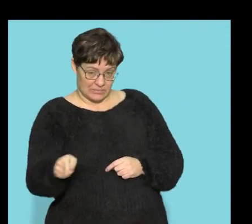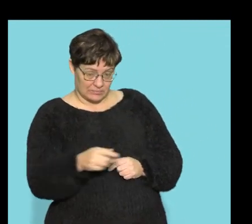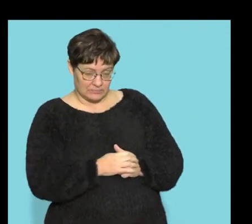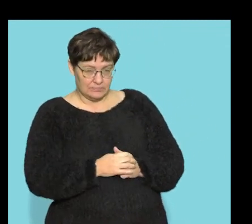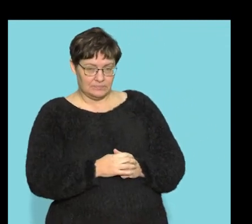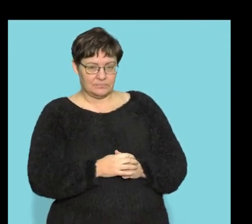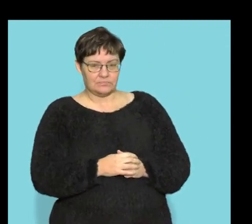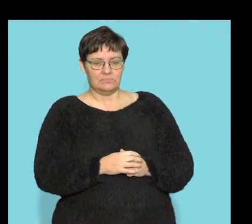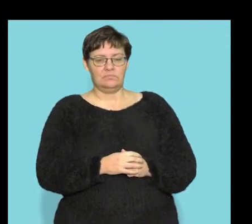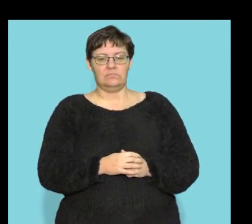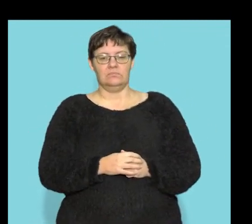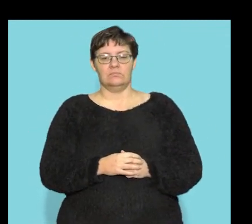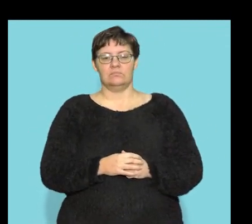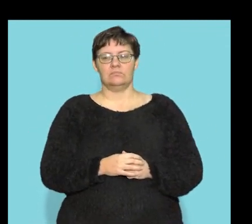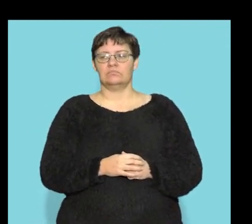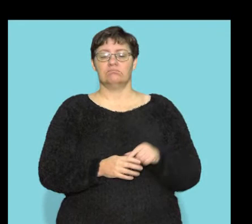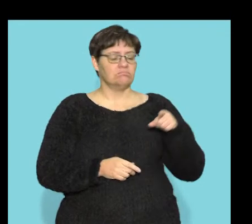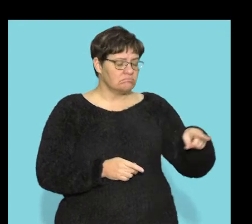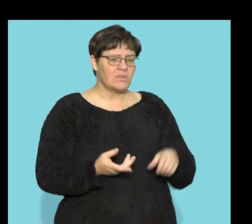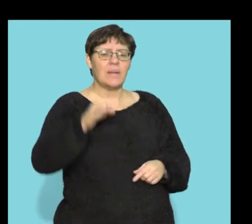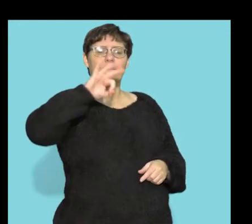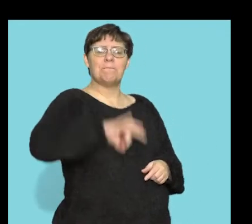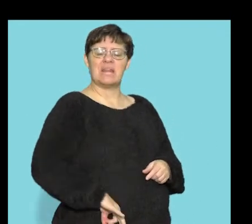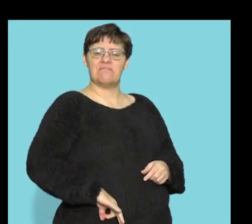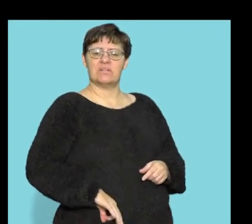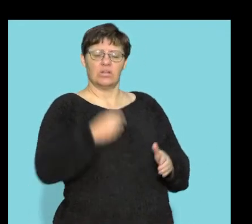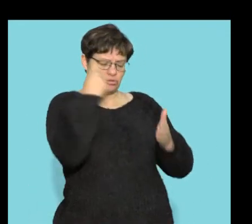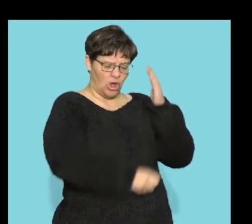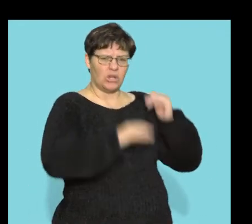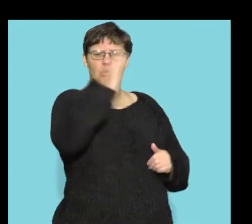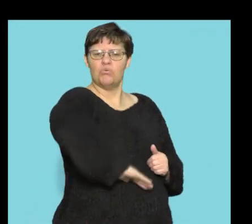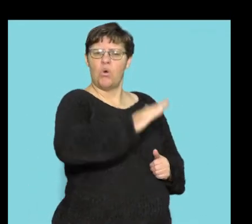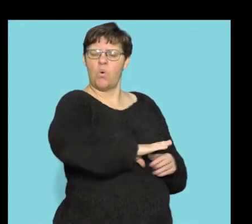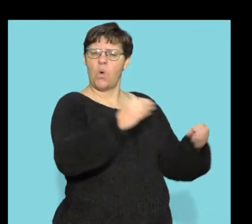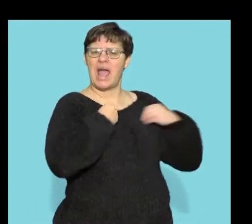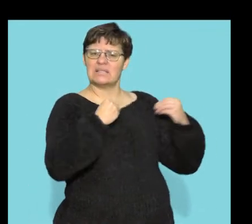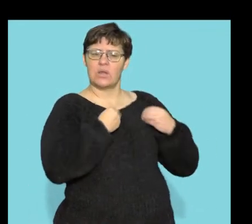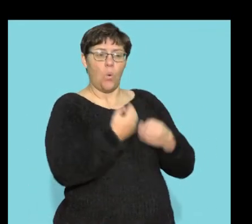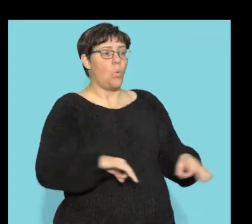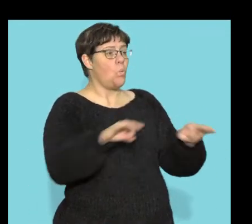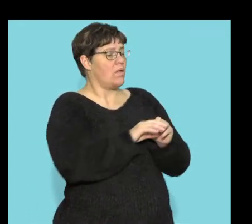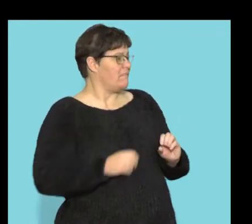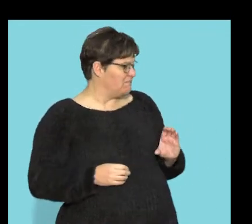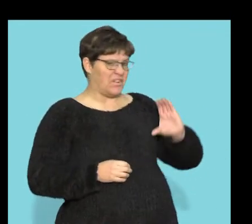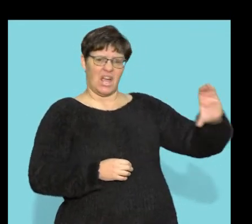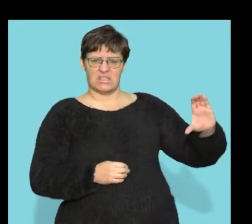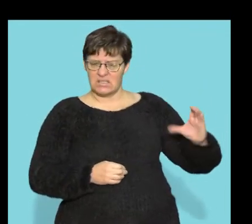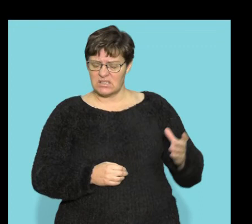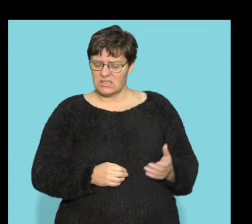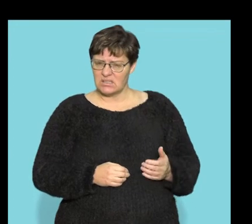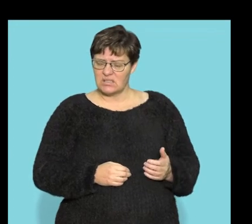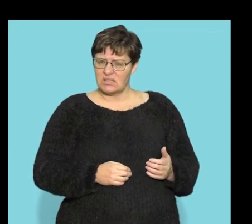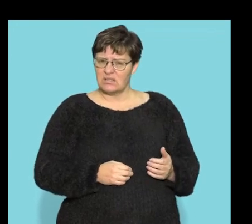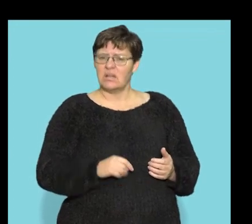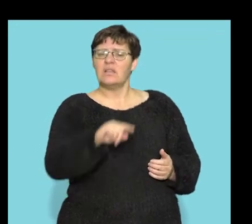Tim is benefiting from a very low charge on an asset that is worth a lot more to the company, and hence the partners